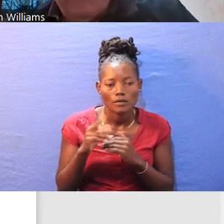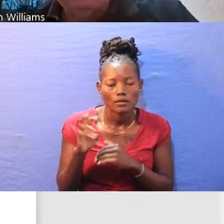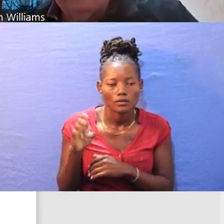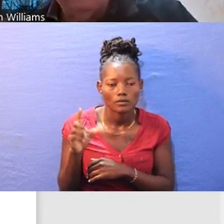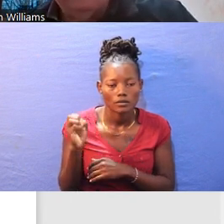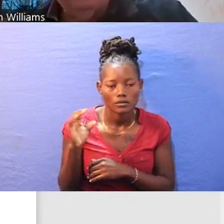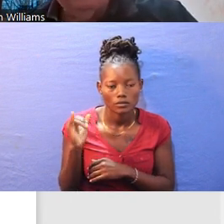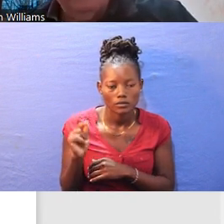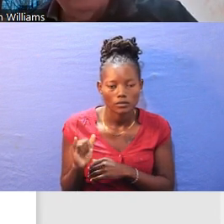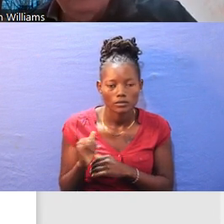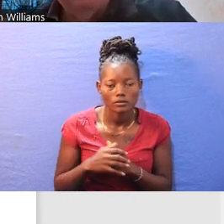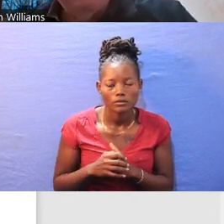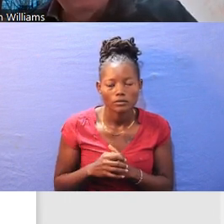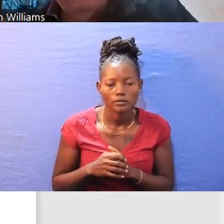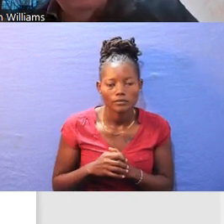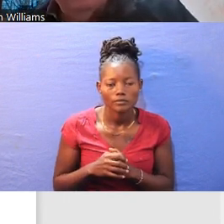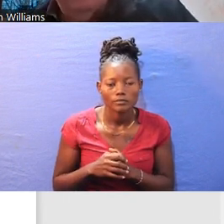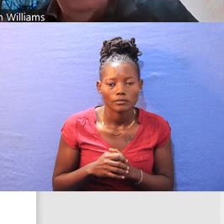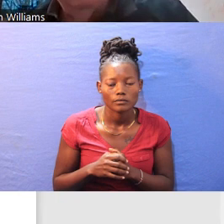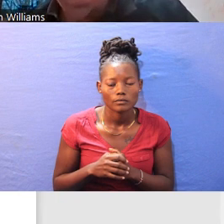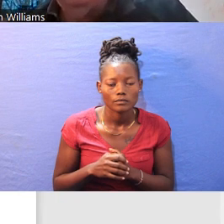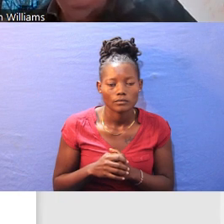of max velocity, okay?